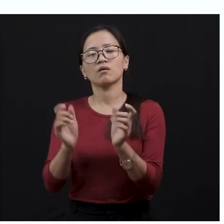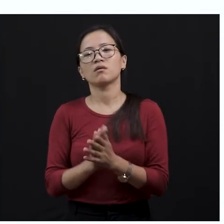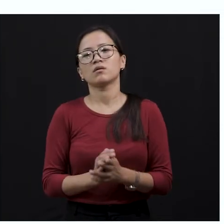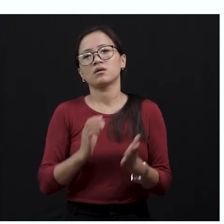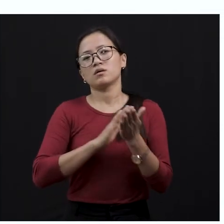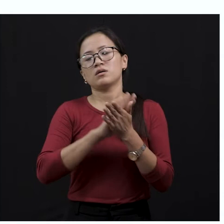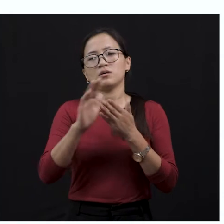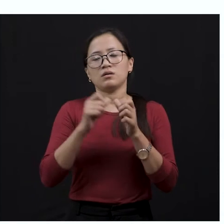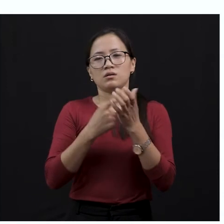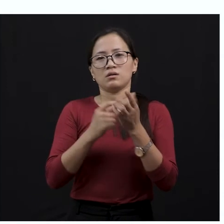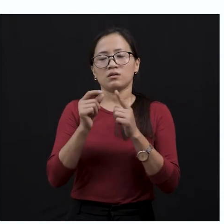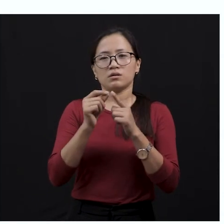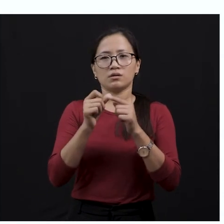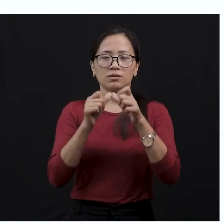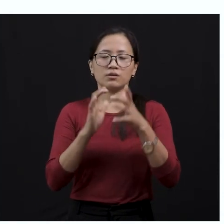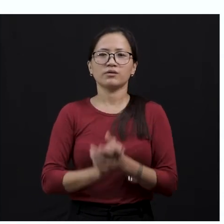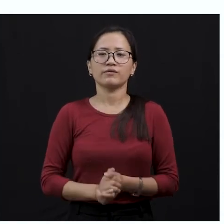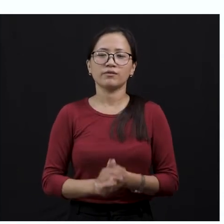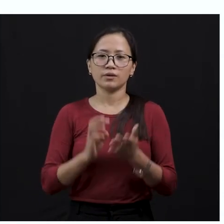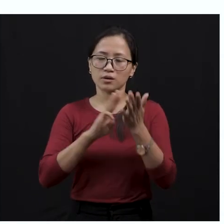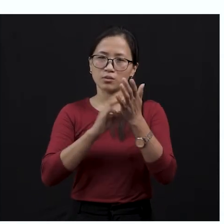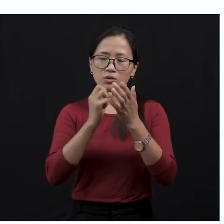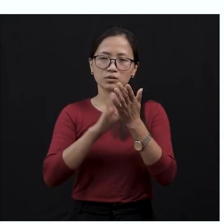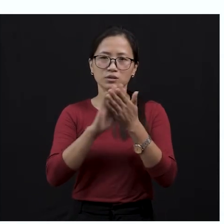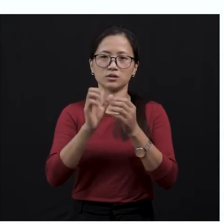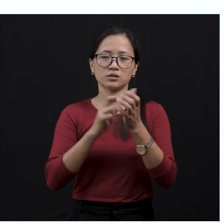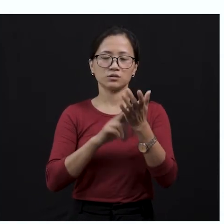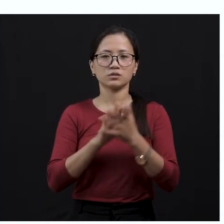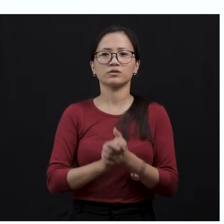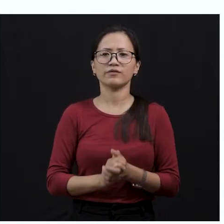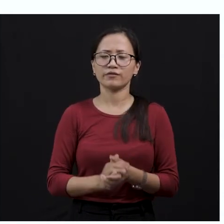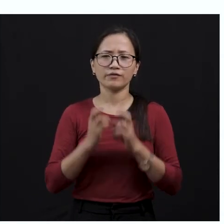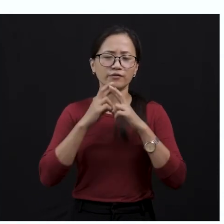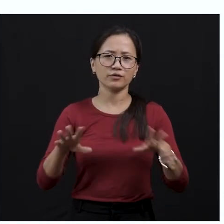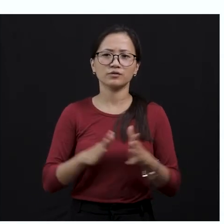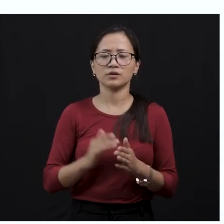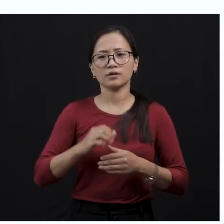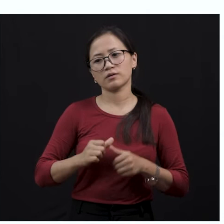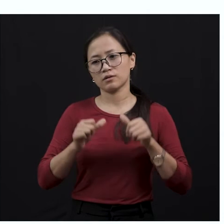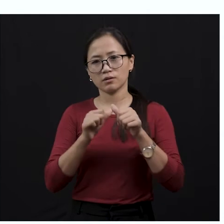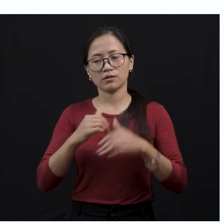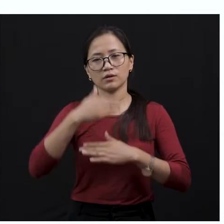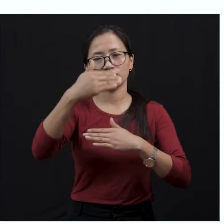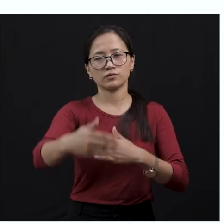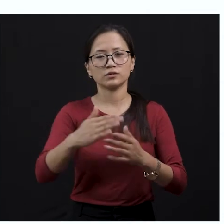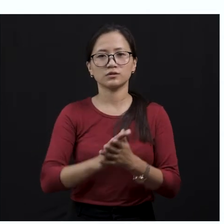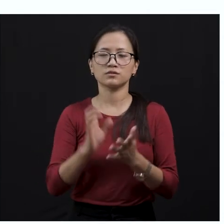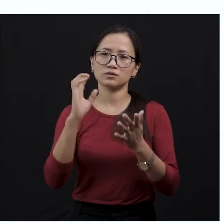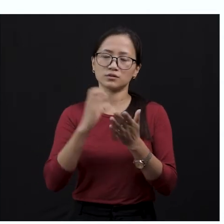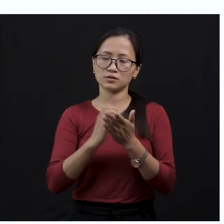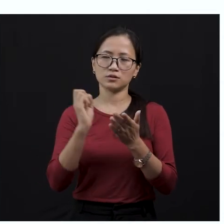of Harappa and Mohenjo-daro were very advanced, they were very civilized, and we also